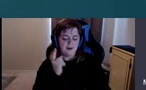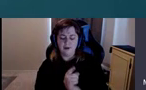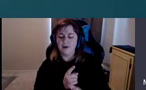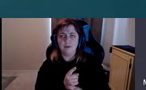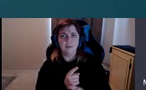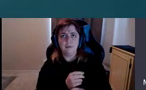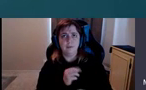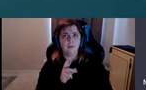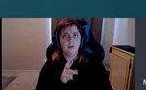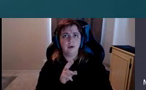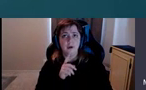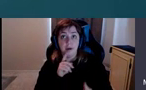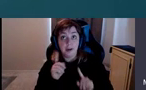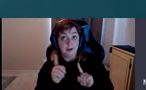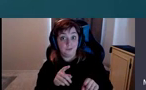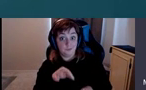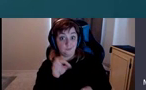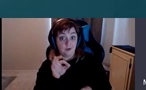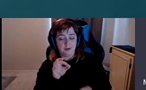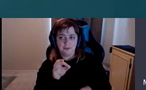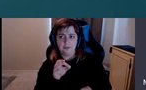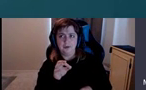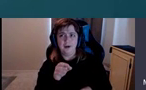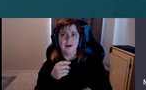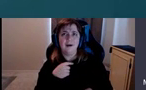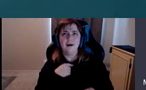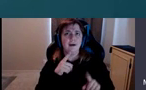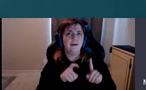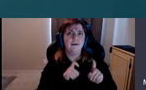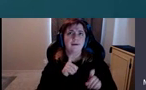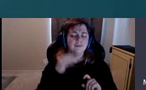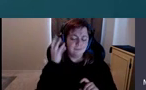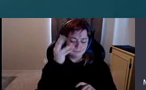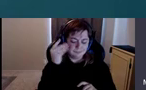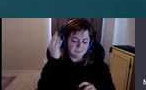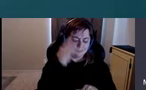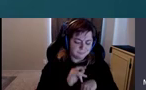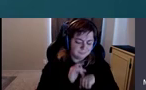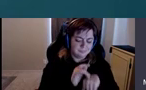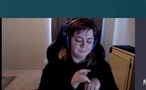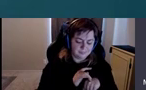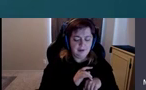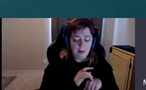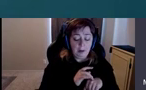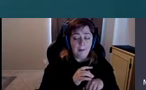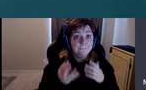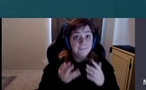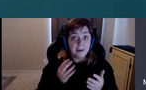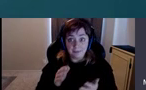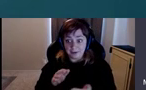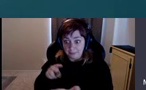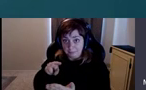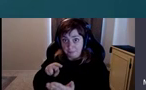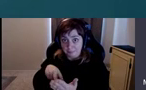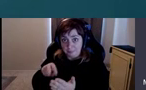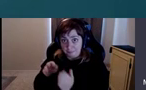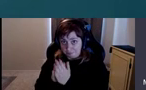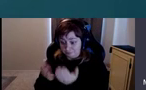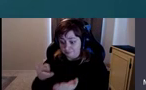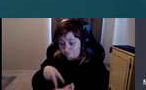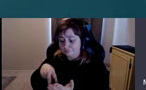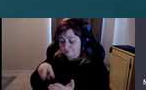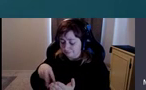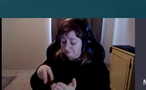answers you're looking for. Sometimes I'll turn to a book and think, well, maybe if I just read this passage from this book, it'll click on